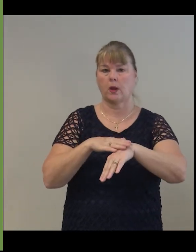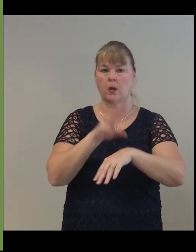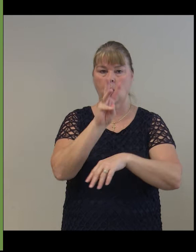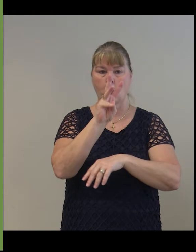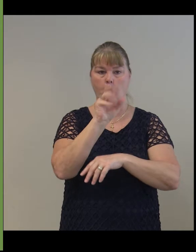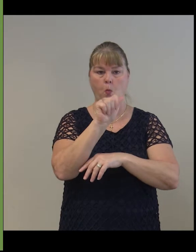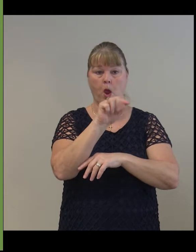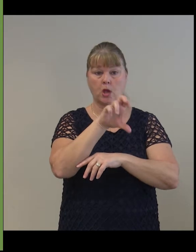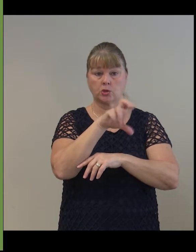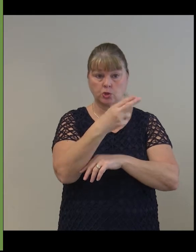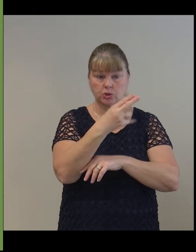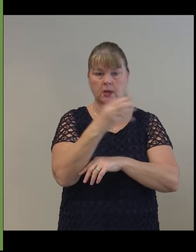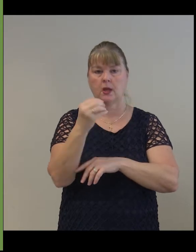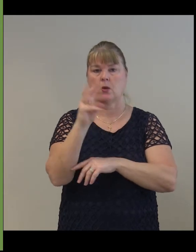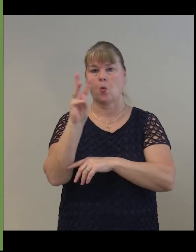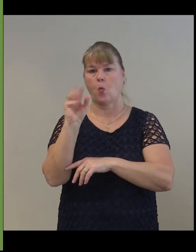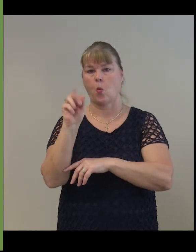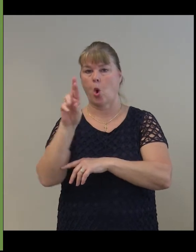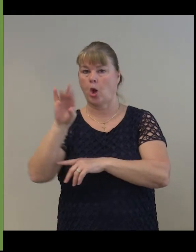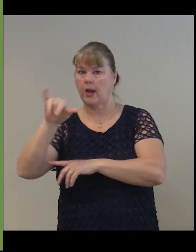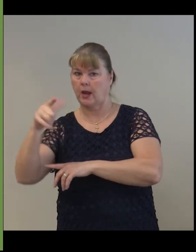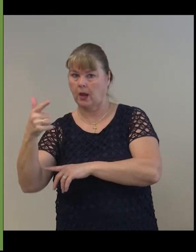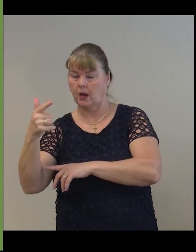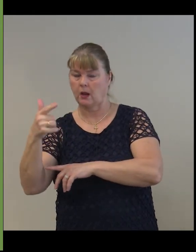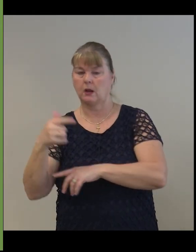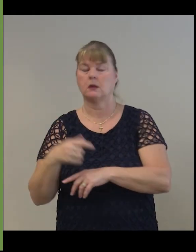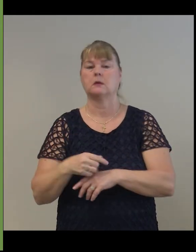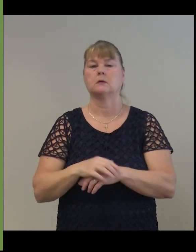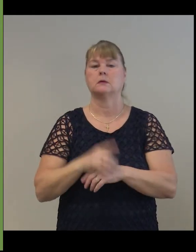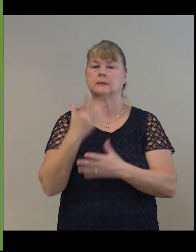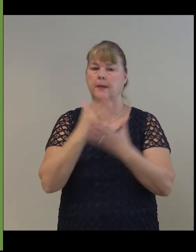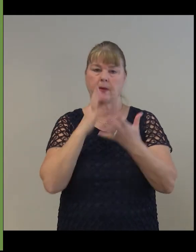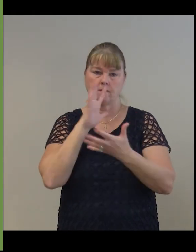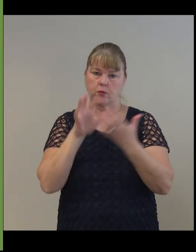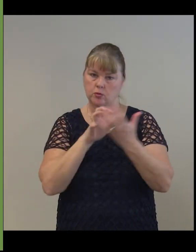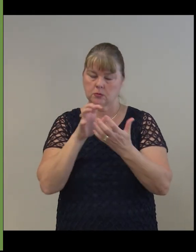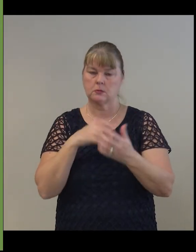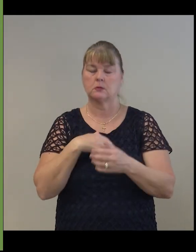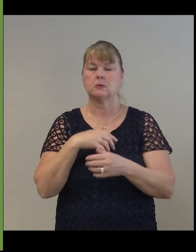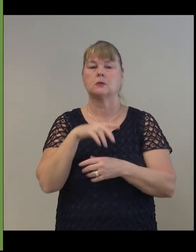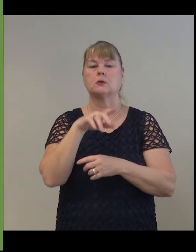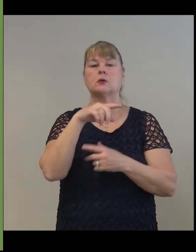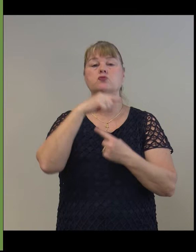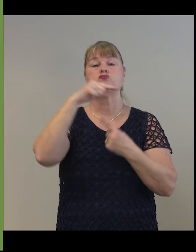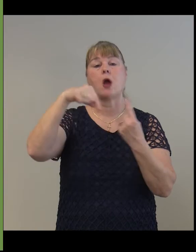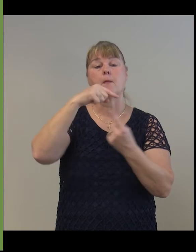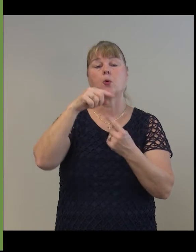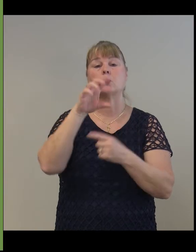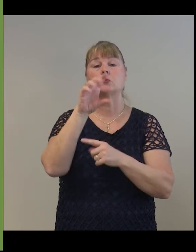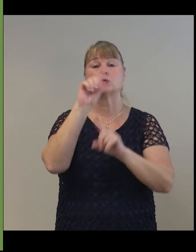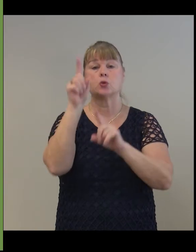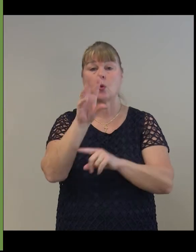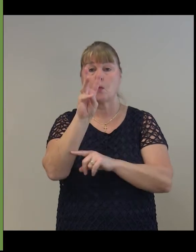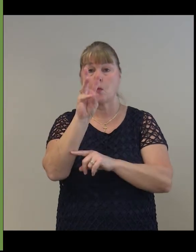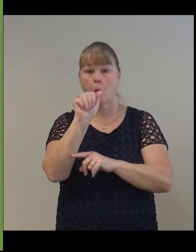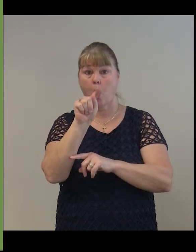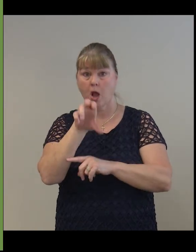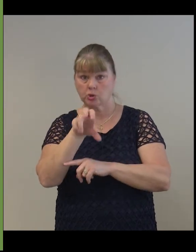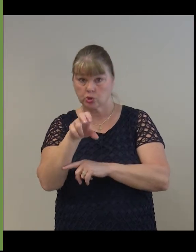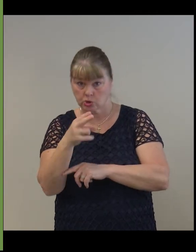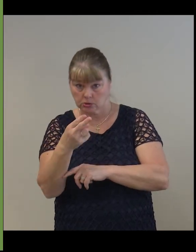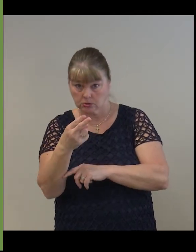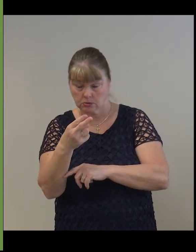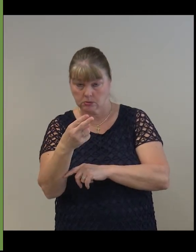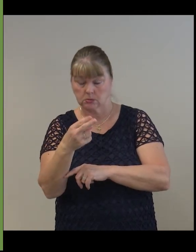those. Let's start with a tropical storm watch. A tropical storm watch means that tropical storm conditions